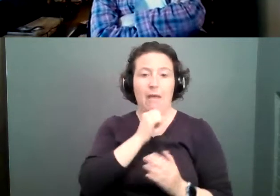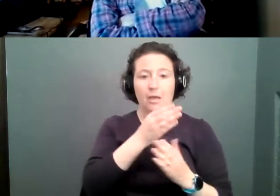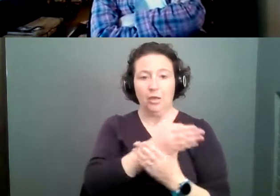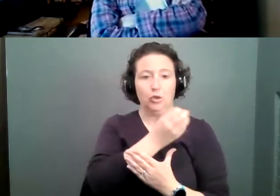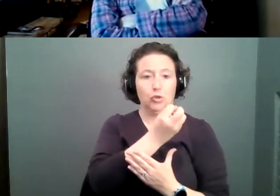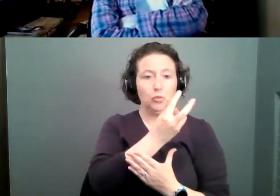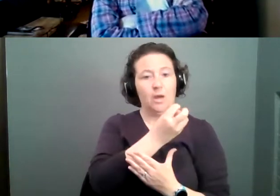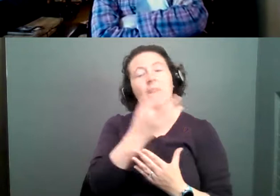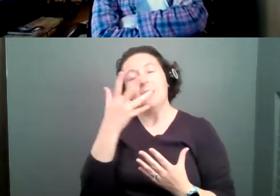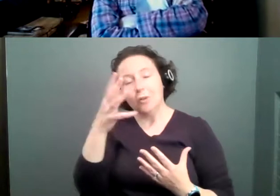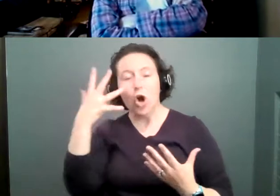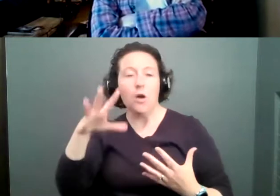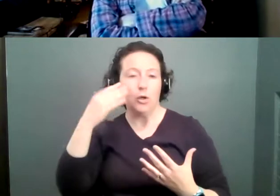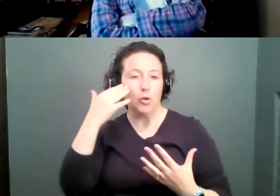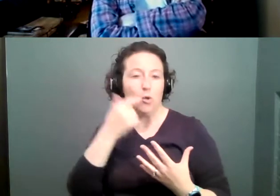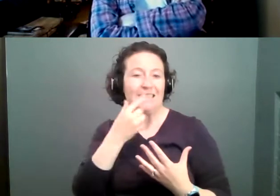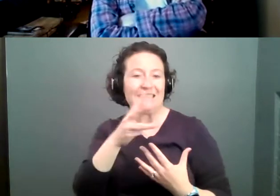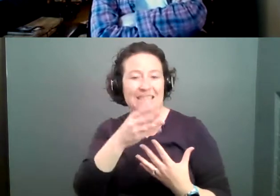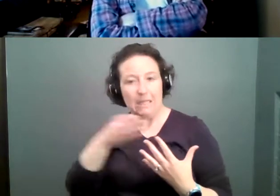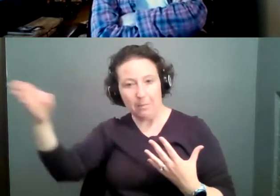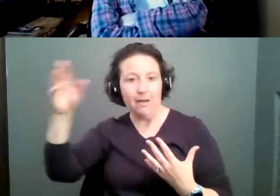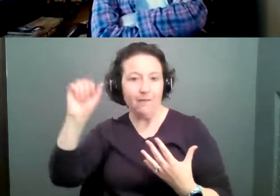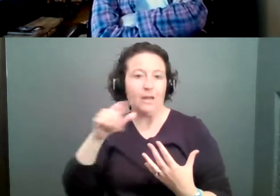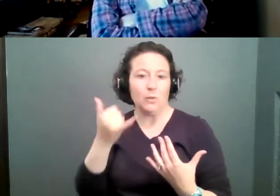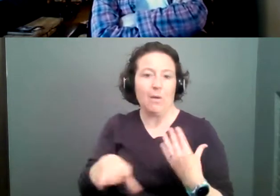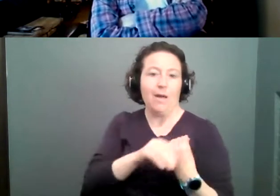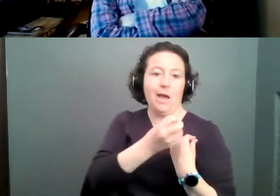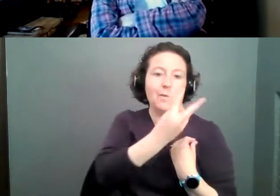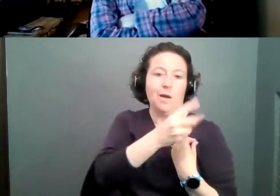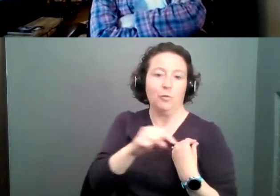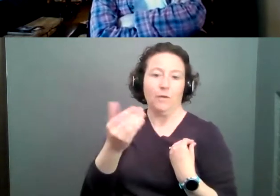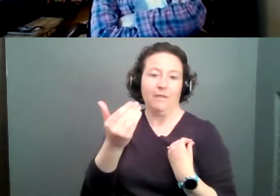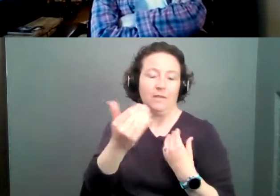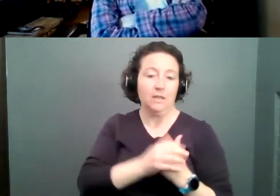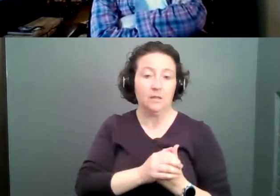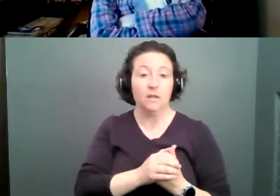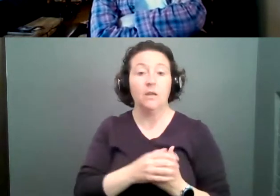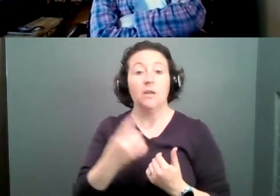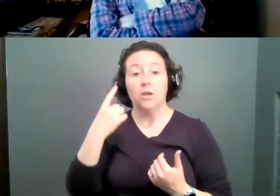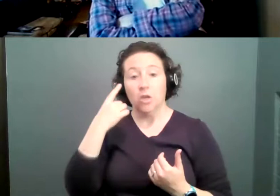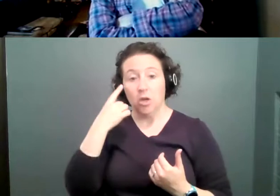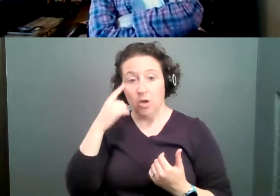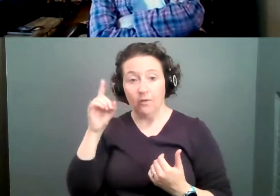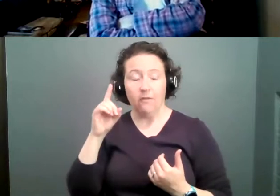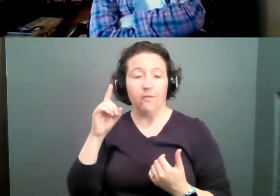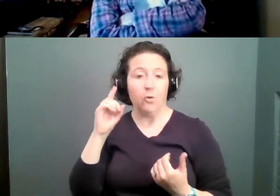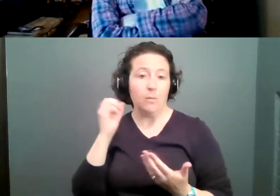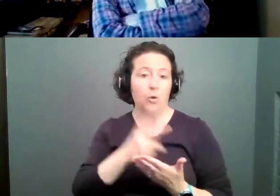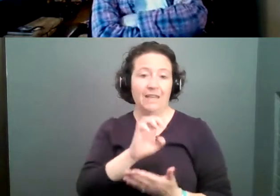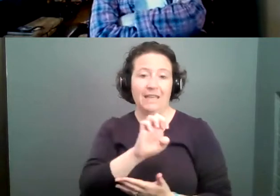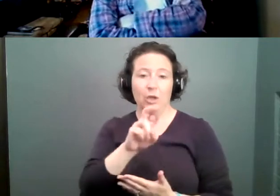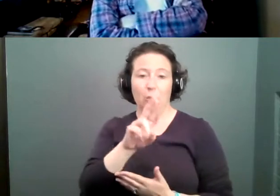and up already authorized. The criteria for granting an EUA, an emergency use